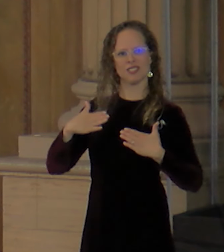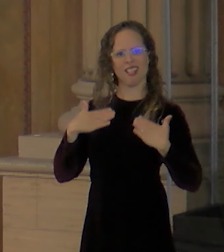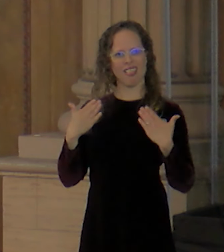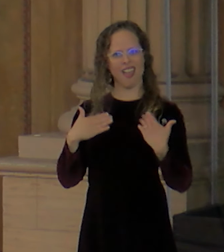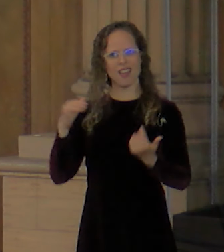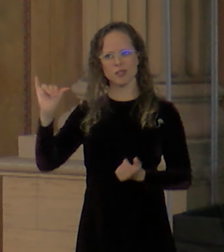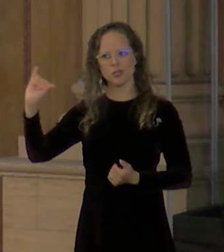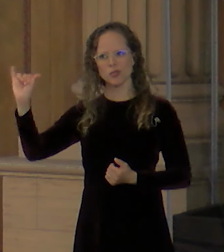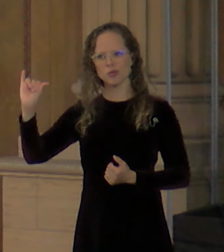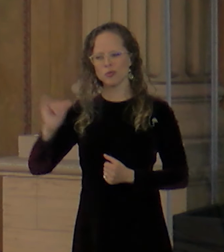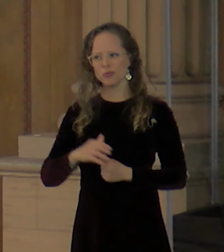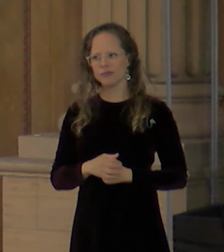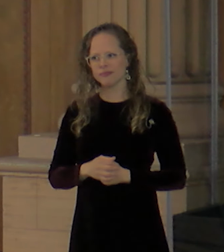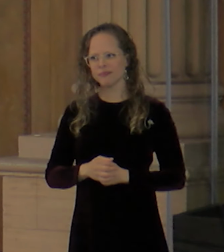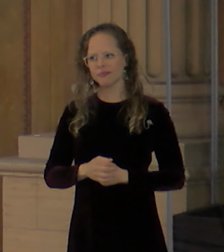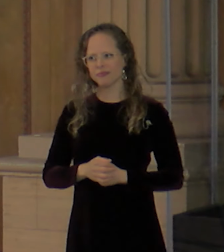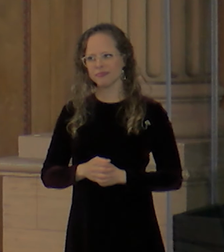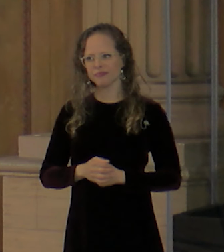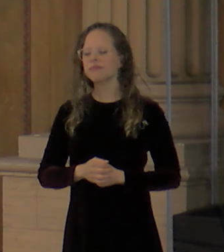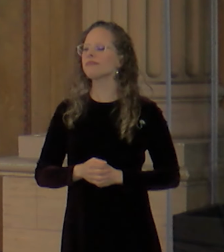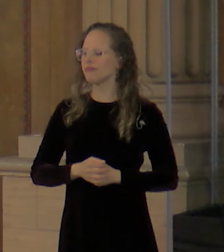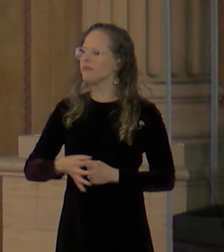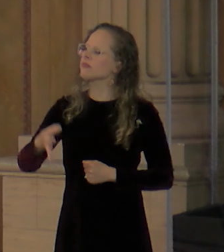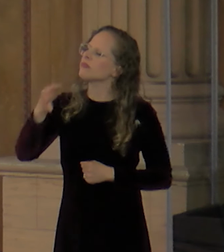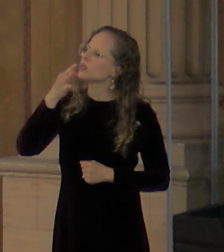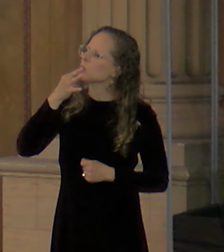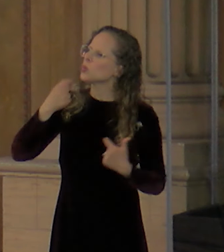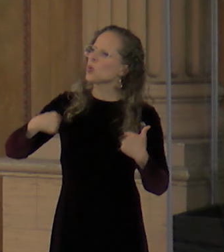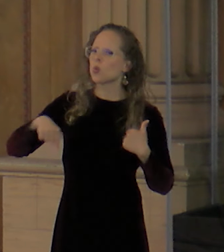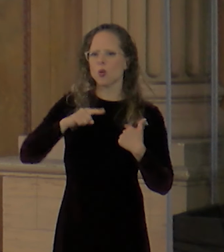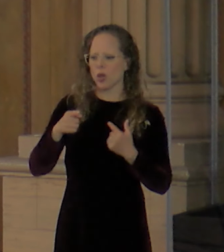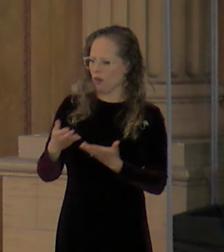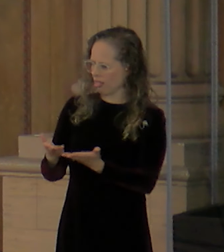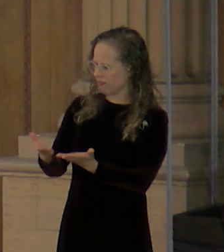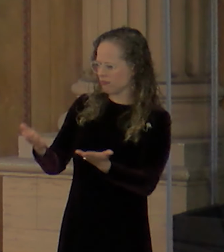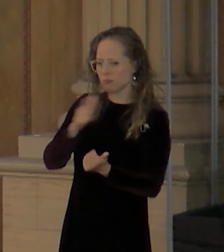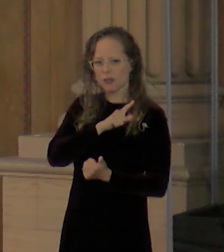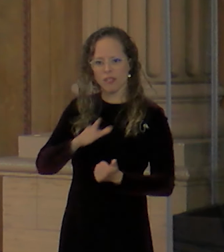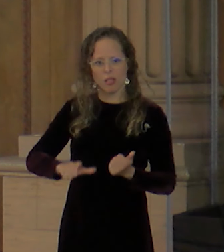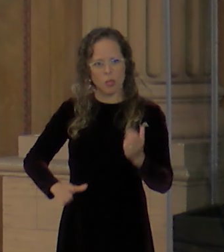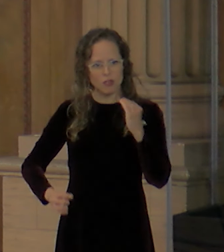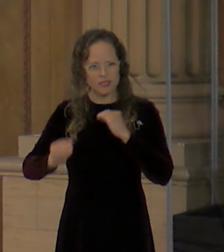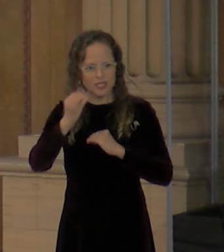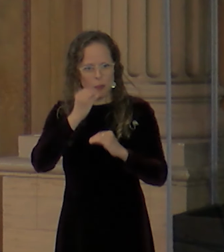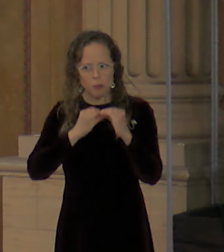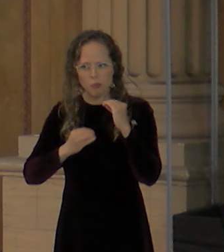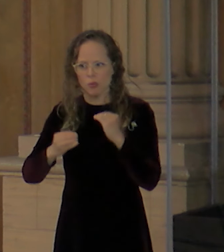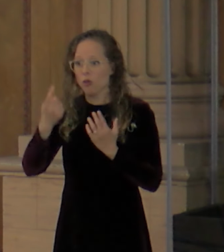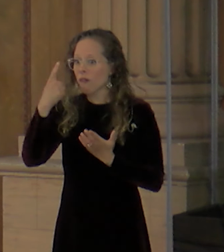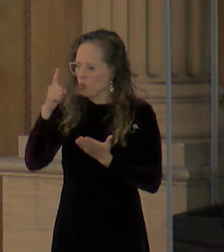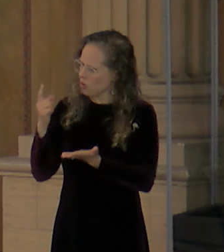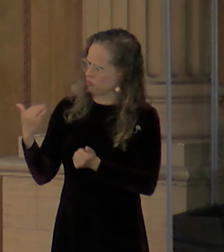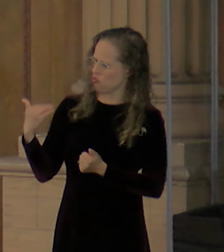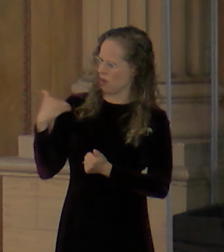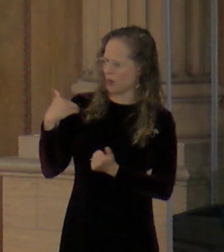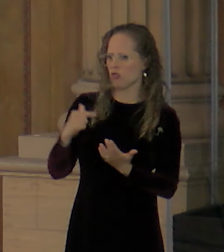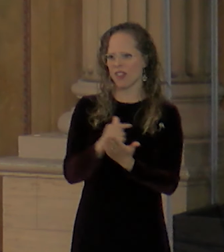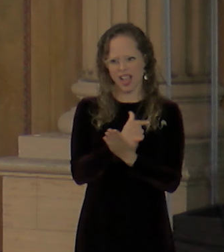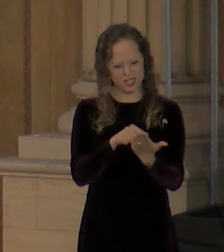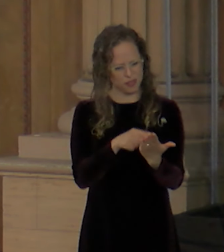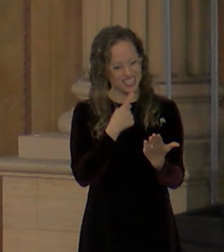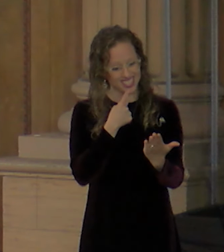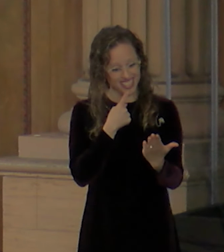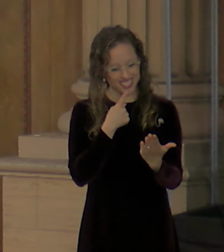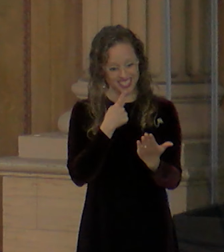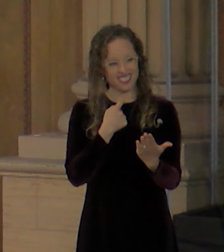And so in a moment here, we'll be taking the Lord's Supper together, and this is where we're reminded of the gospel. And it's the message that, yeah, I've sinned and I should have died for my sin. My evil